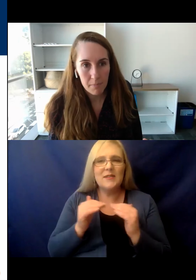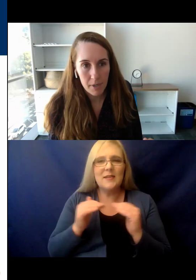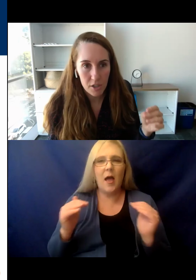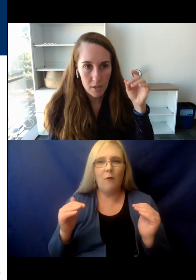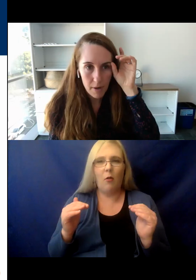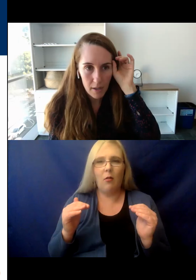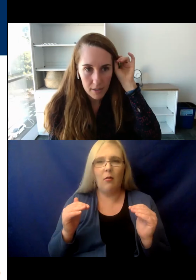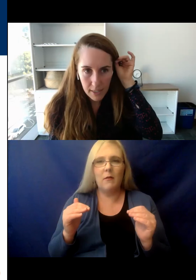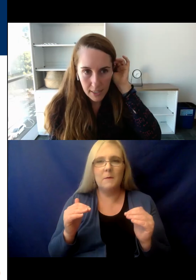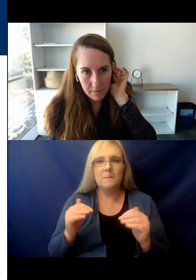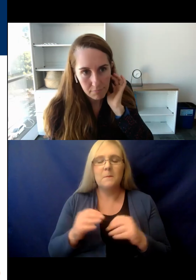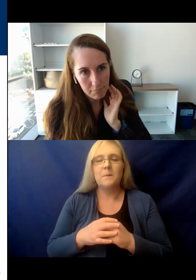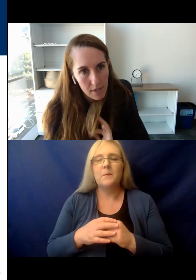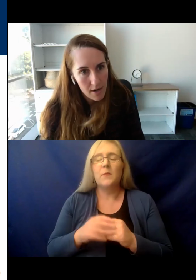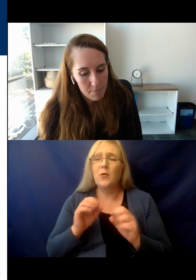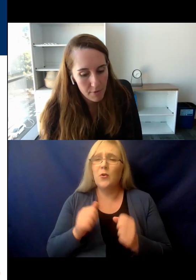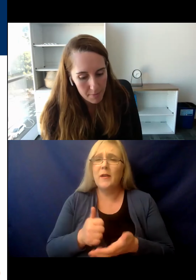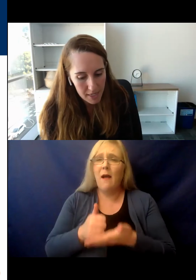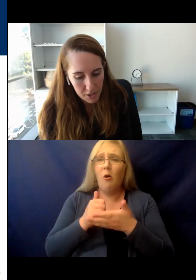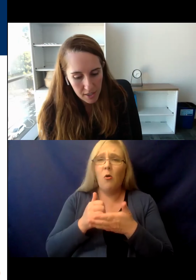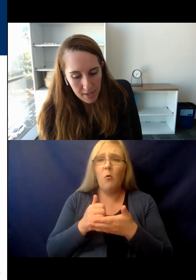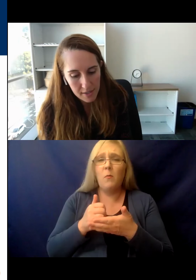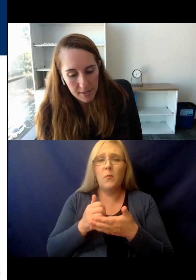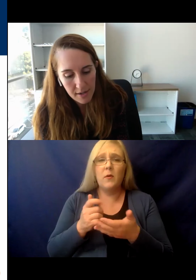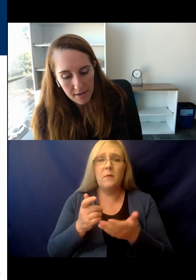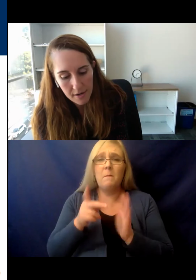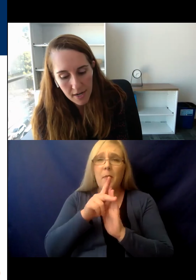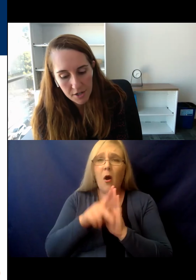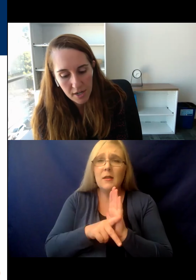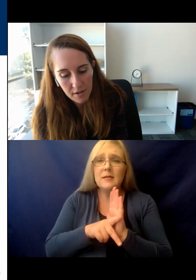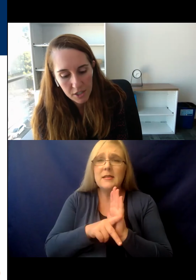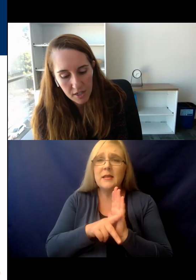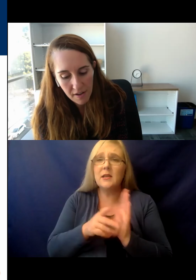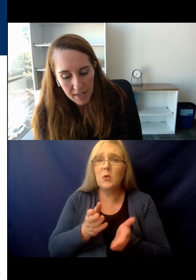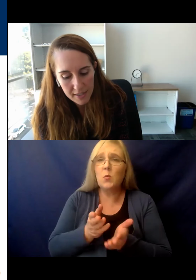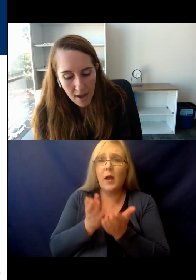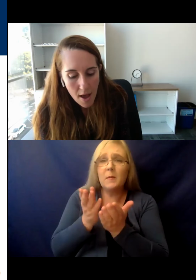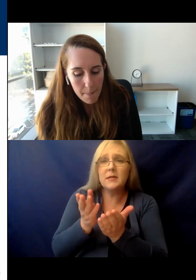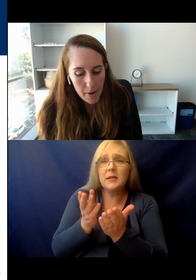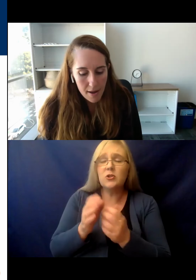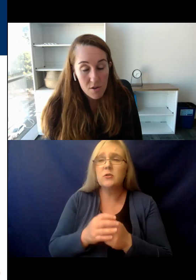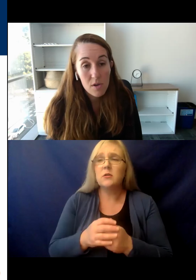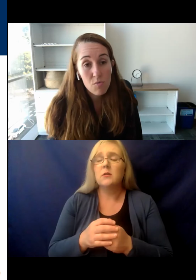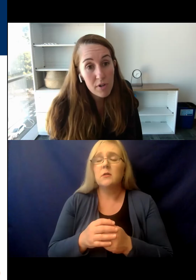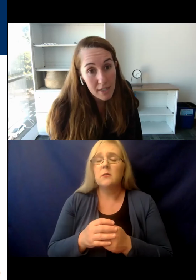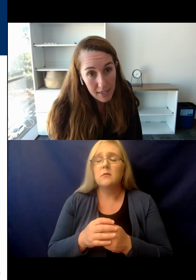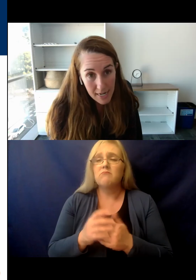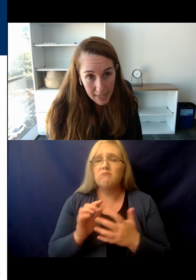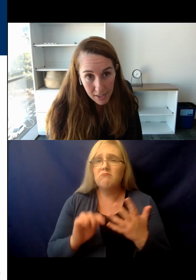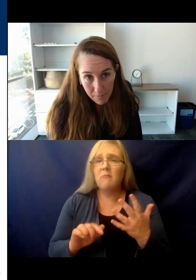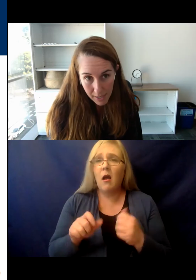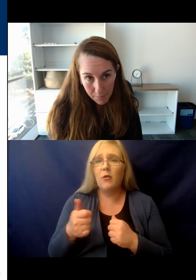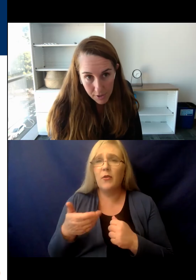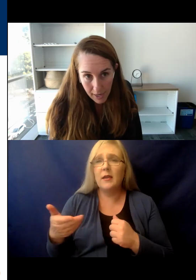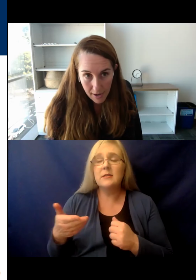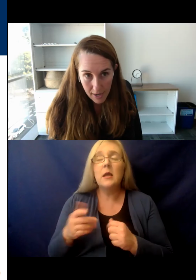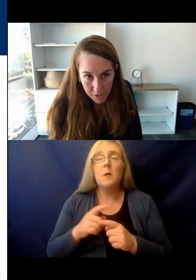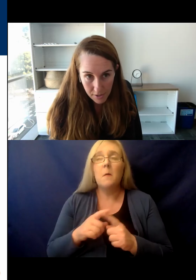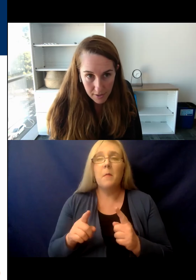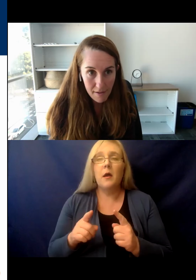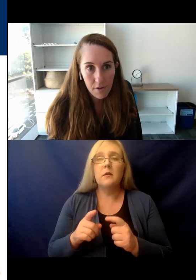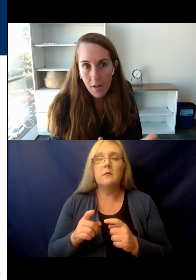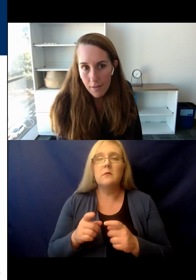some big picture policy recommendations and generation of evidence. But I think we really need to be able to